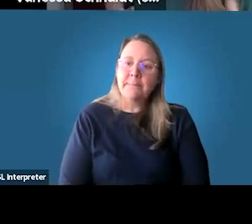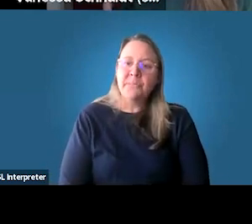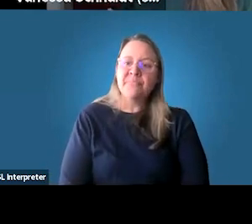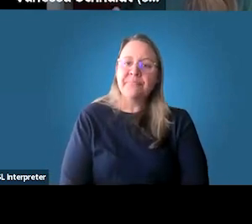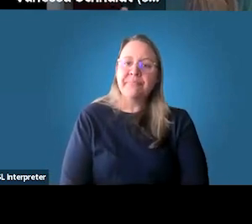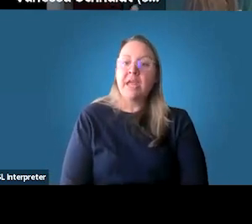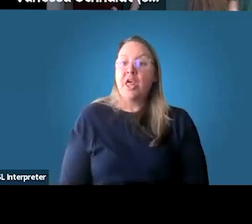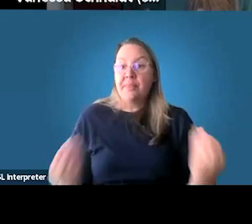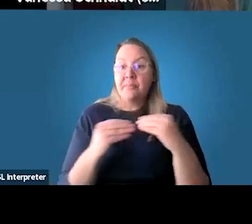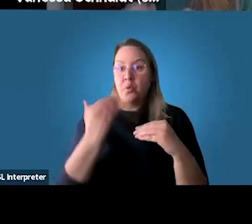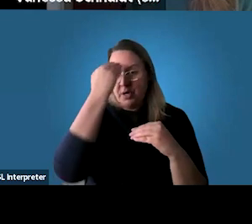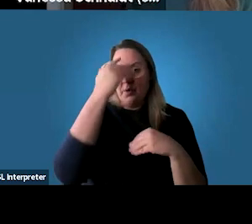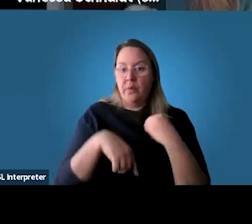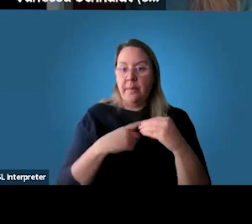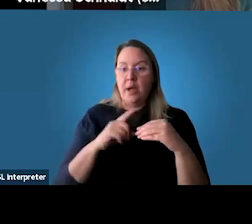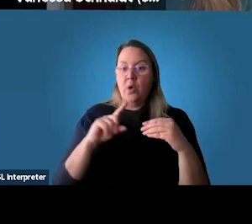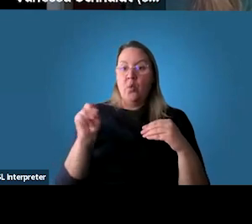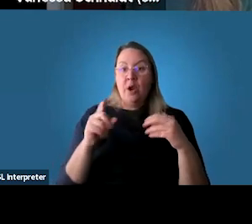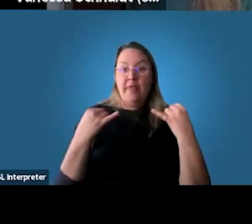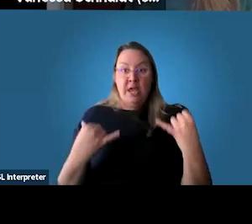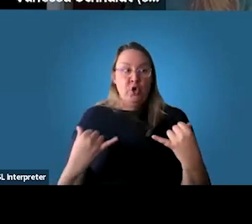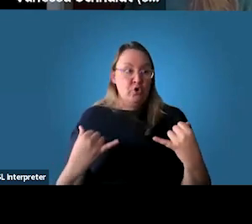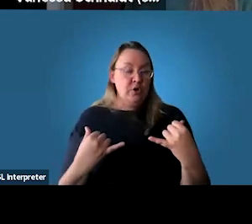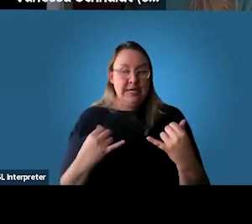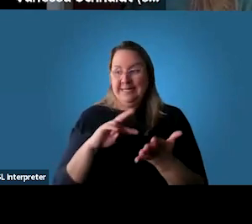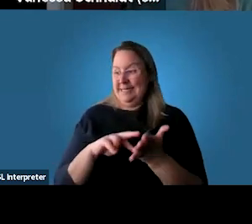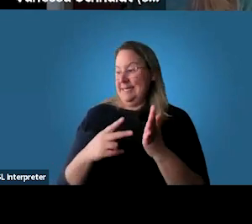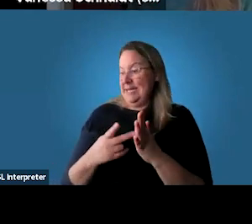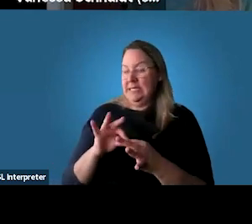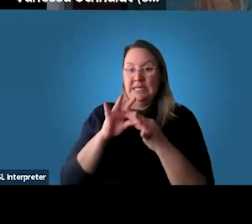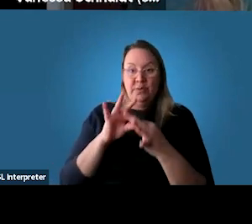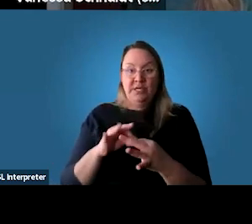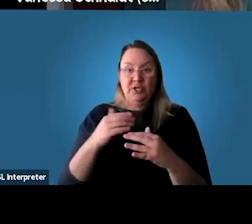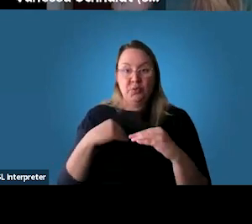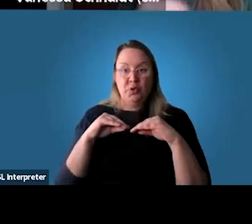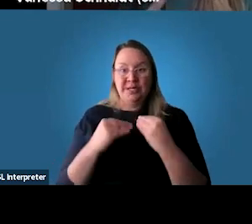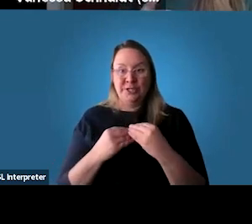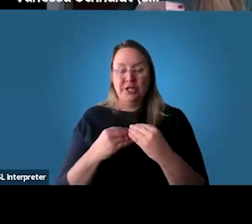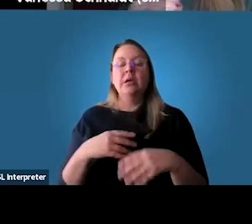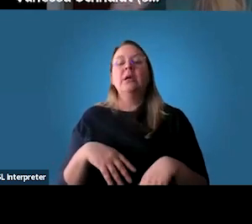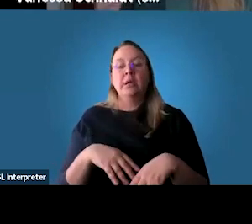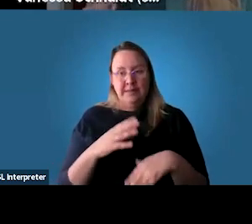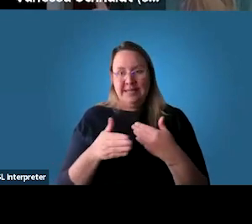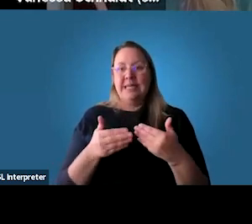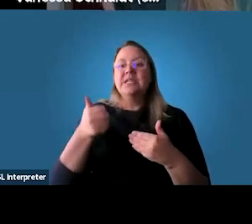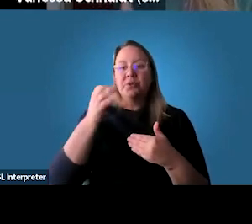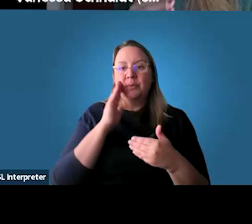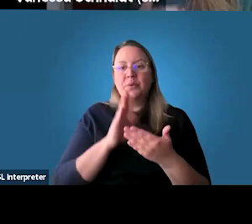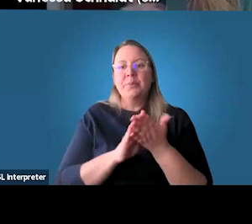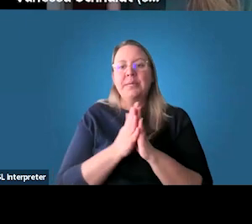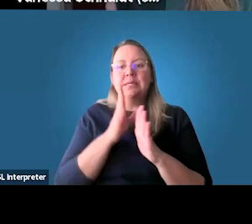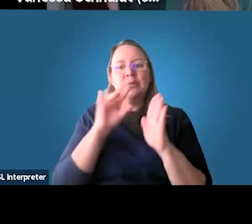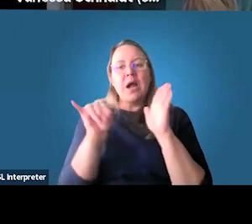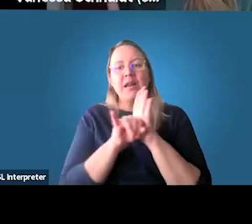the more we know about where they currently stand in relation to our organizational goal, the easier it will be to